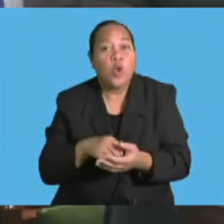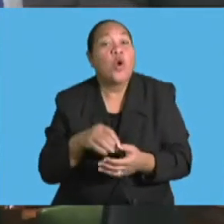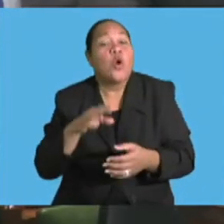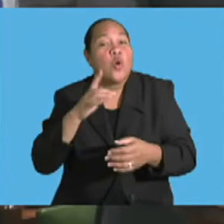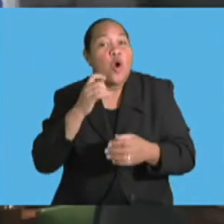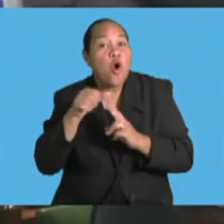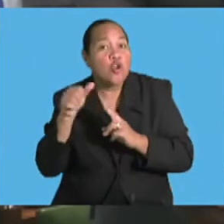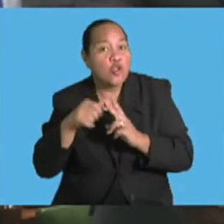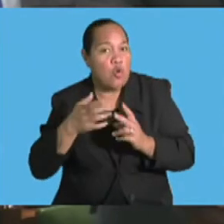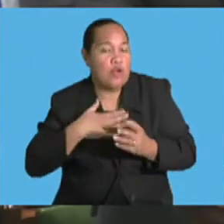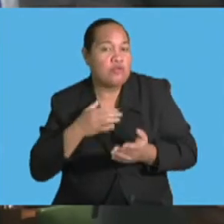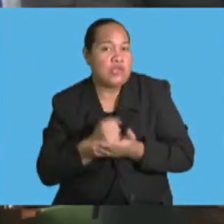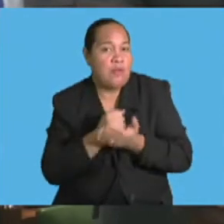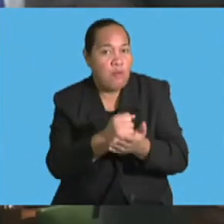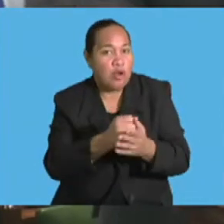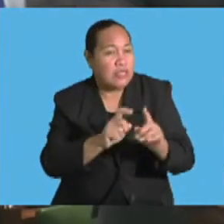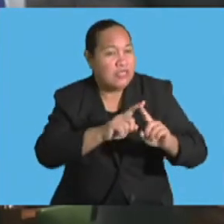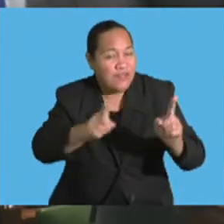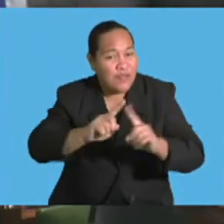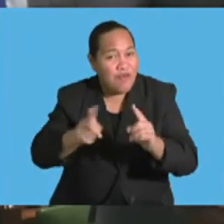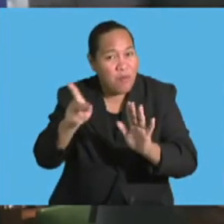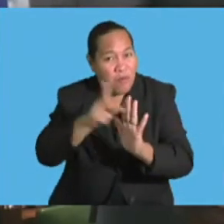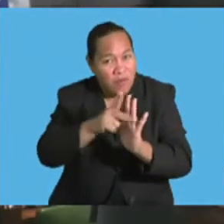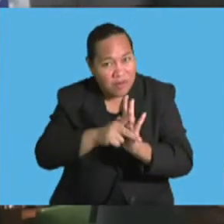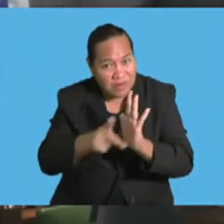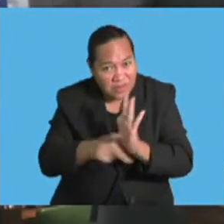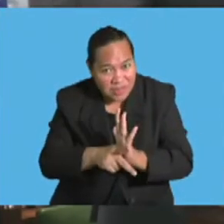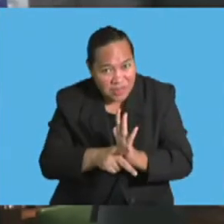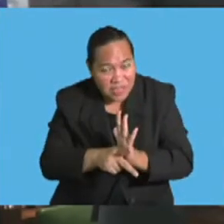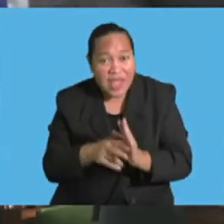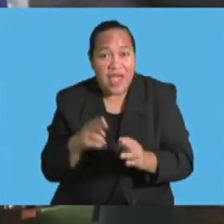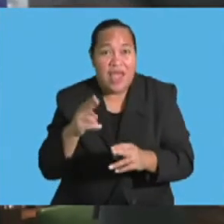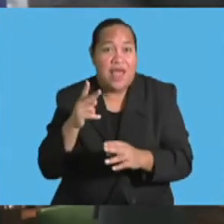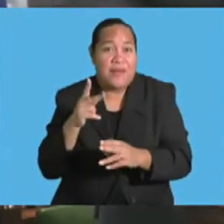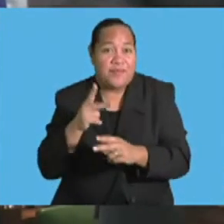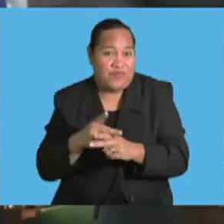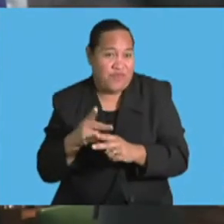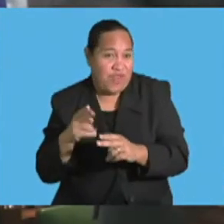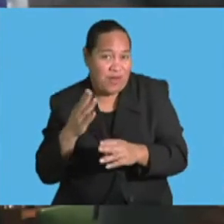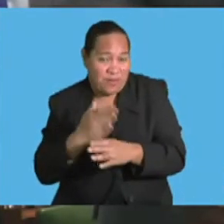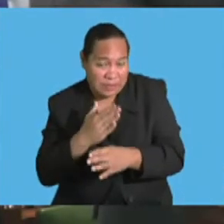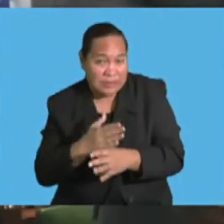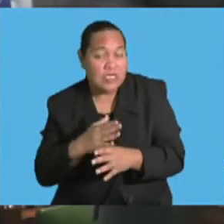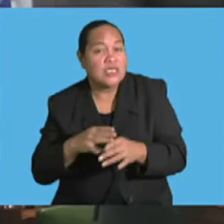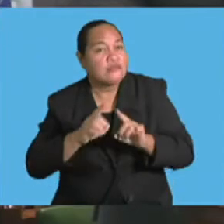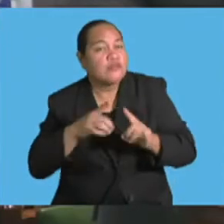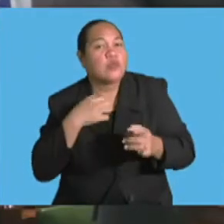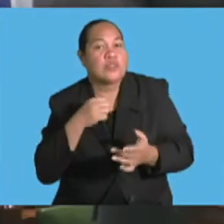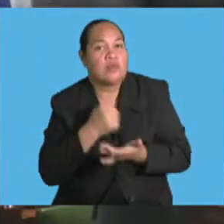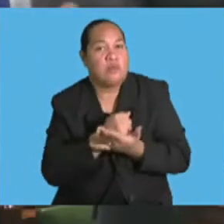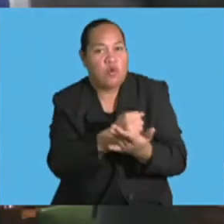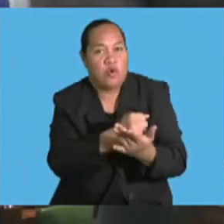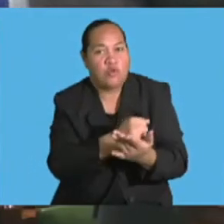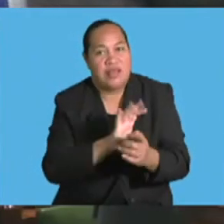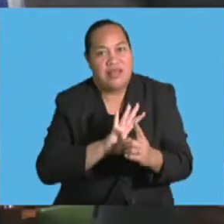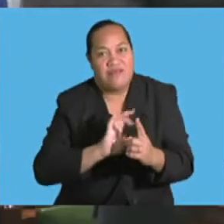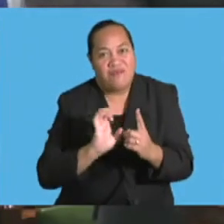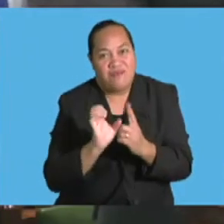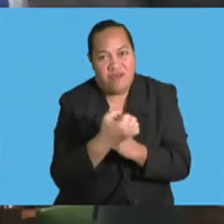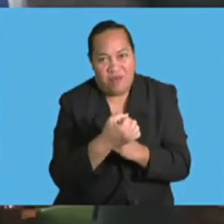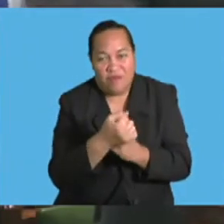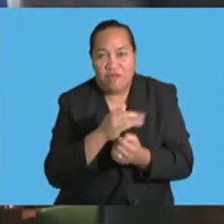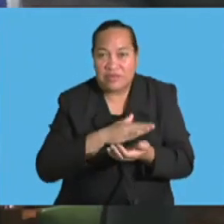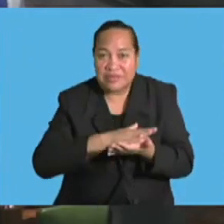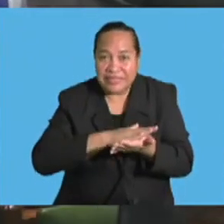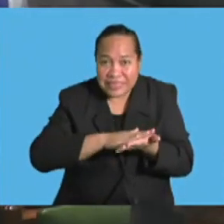key policy documents already issued, including the National Climate Change Policy, the Low Emissions Development Strategy, the National Adaptation